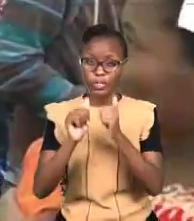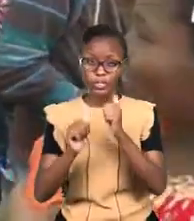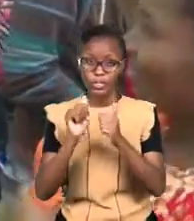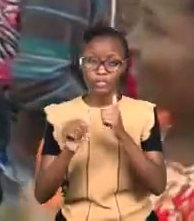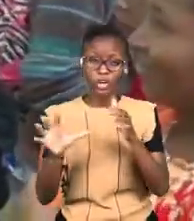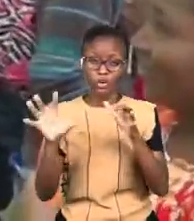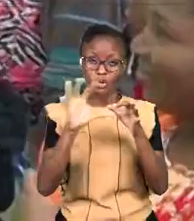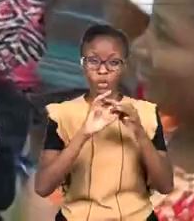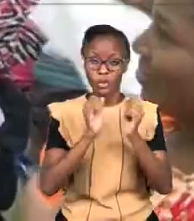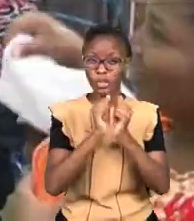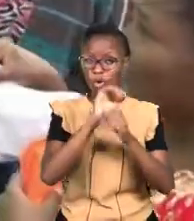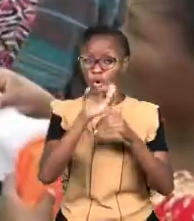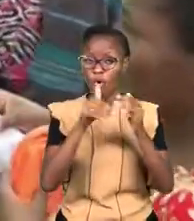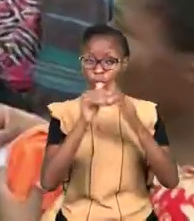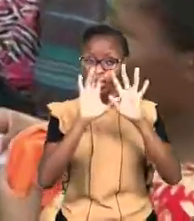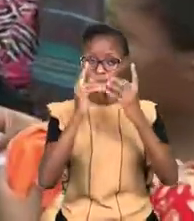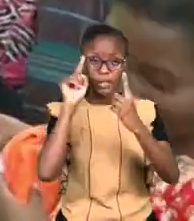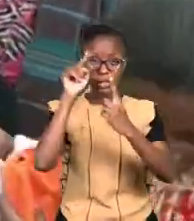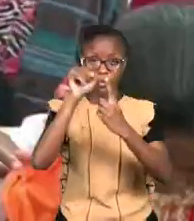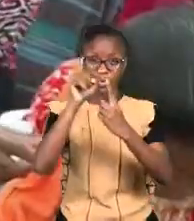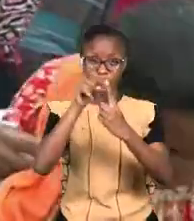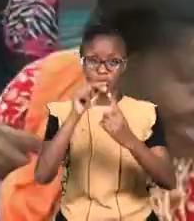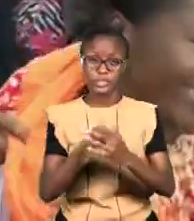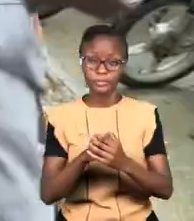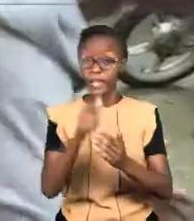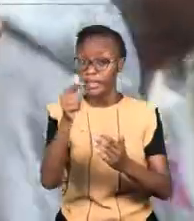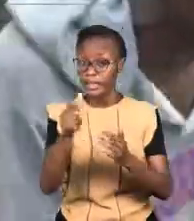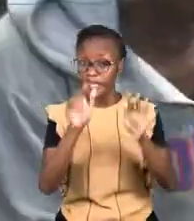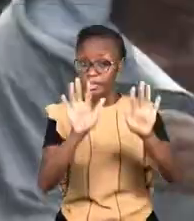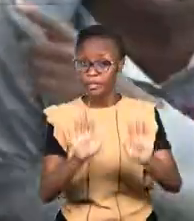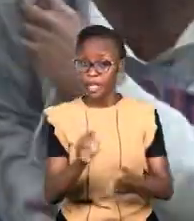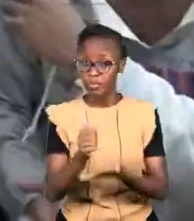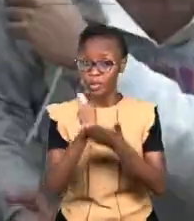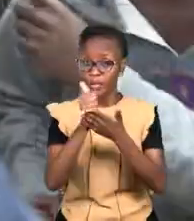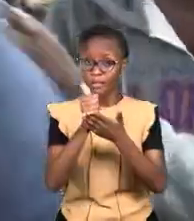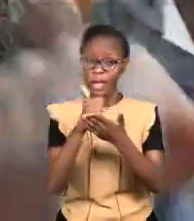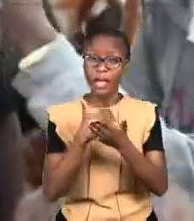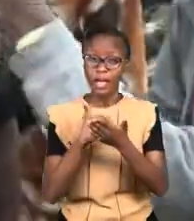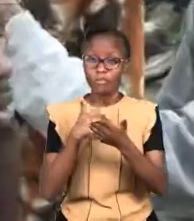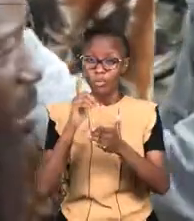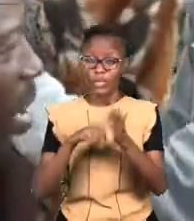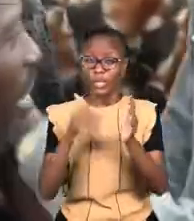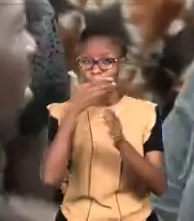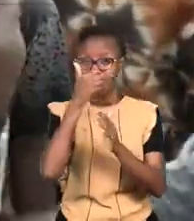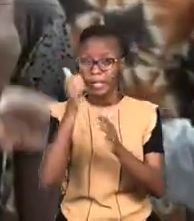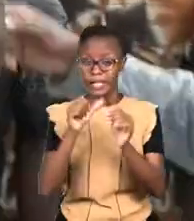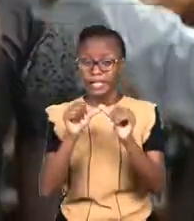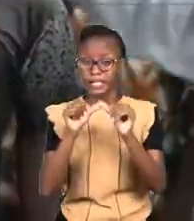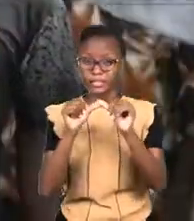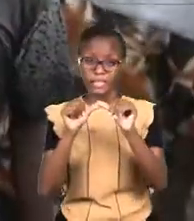interlinked global goals designed to be a part of a blueprint to achieve a better and more sustainable future for all.